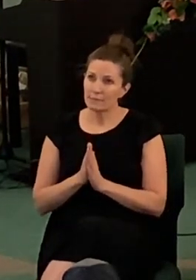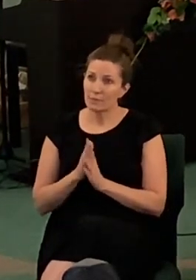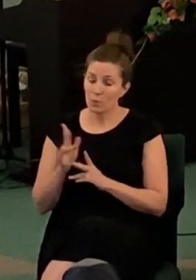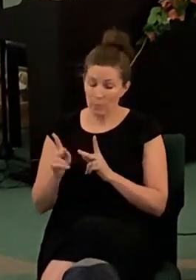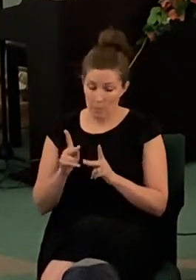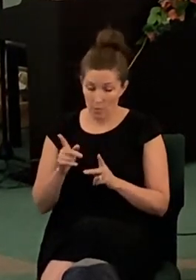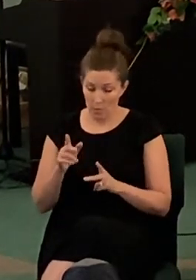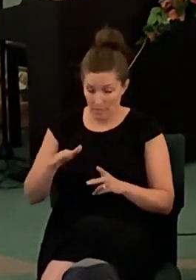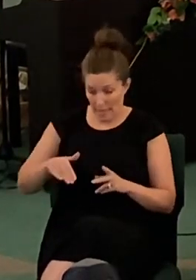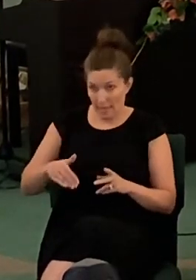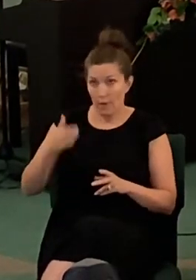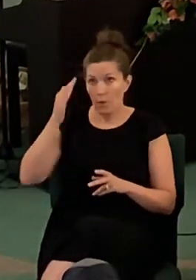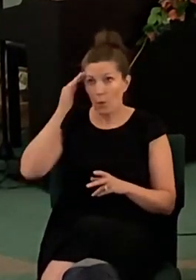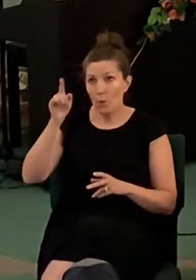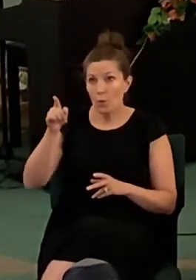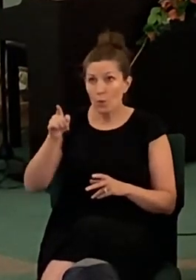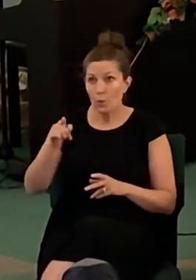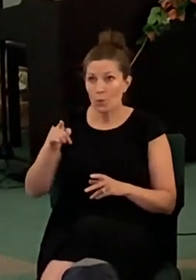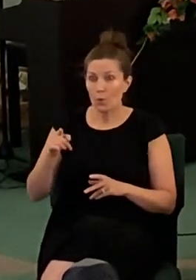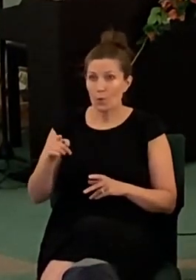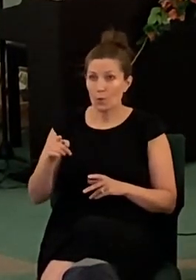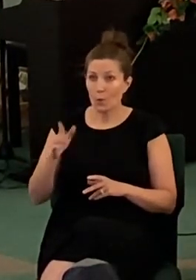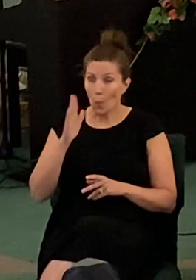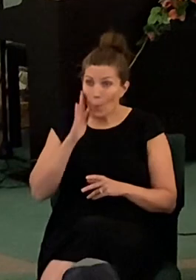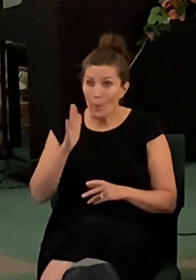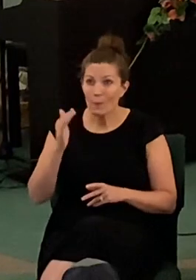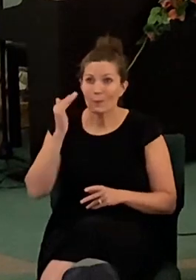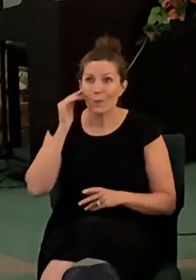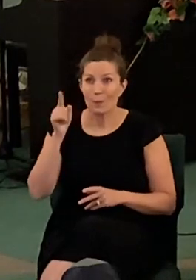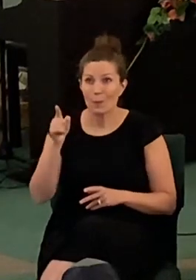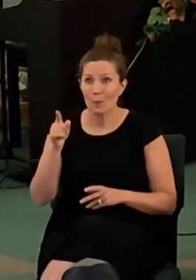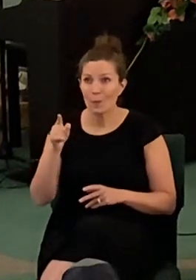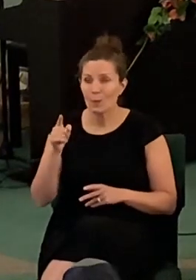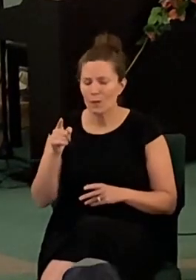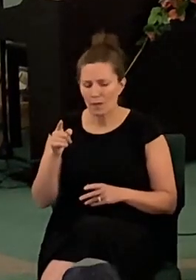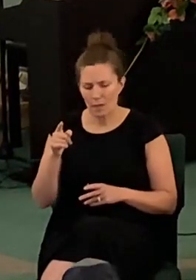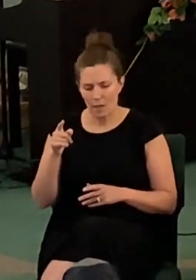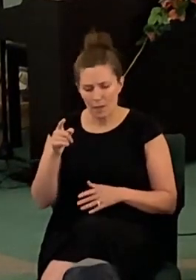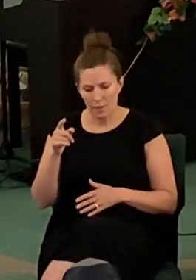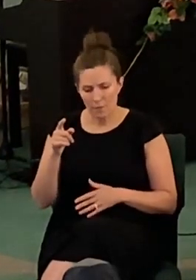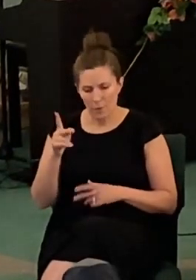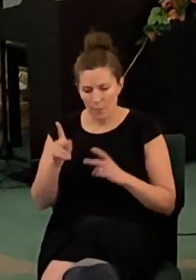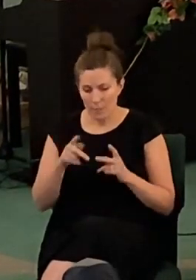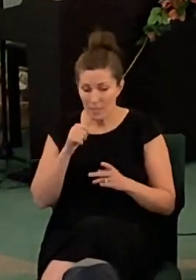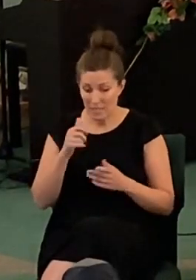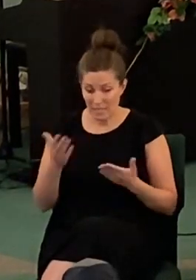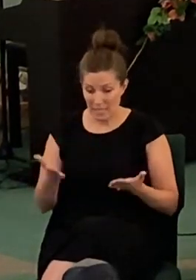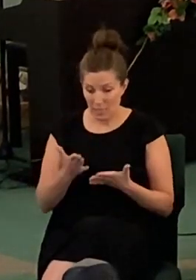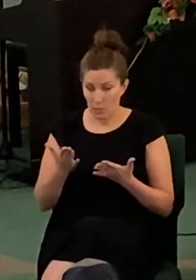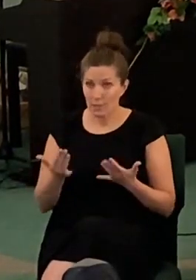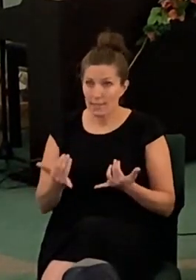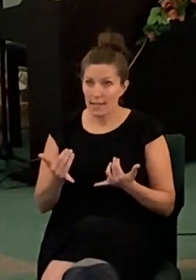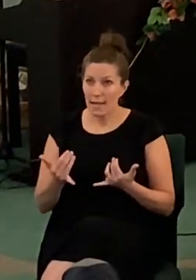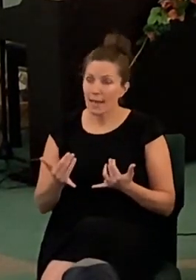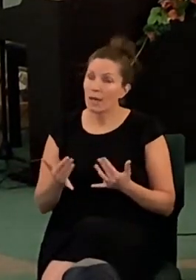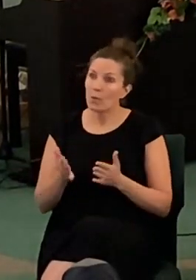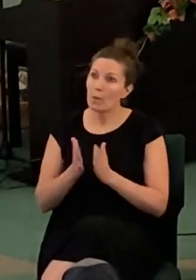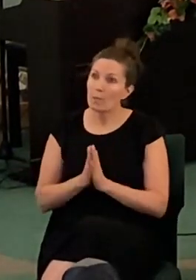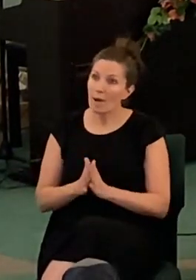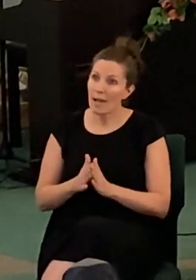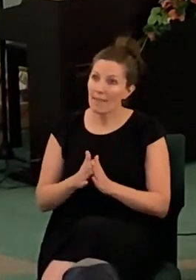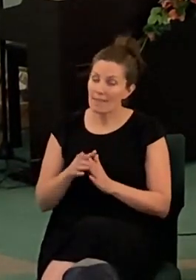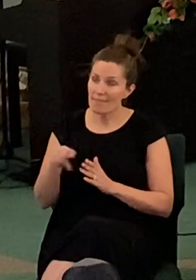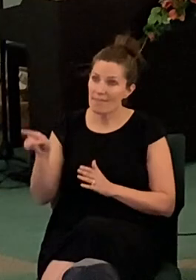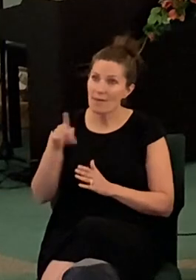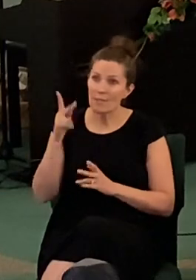you. For those listening and those family members that aren't with us, we pray that they would see the goodness and